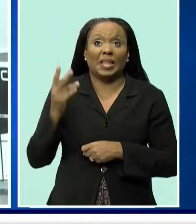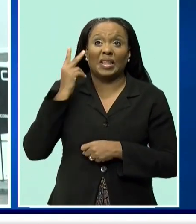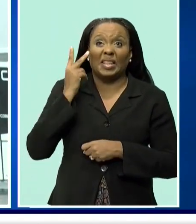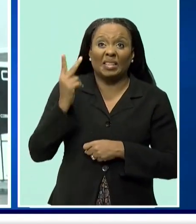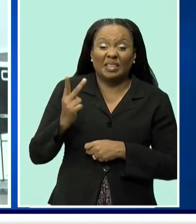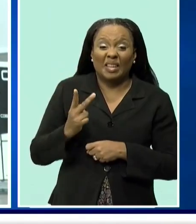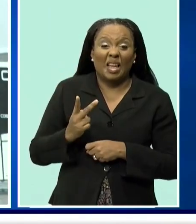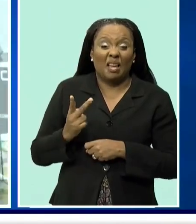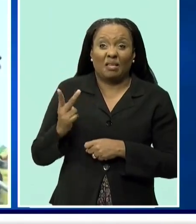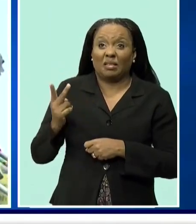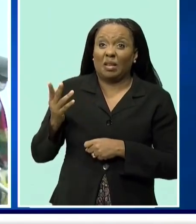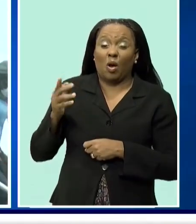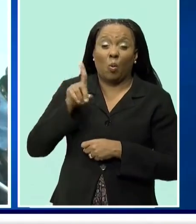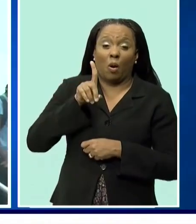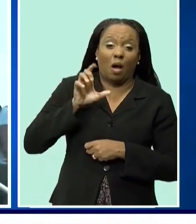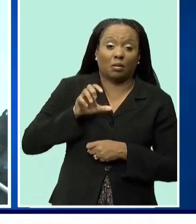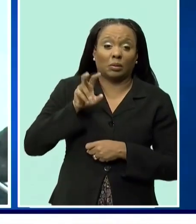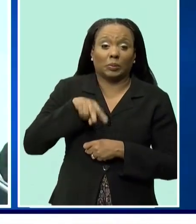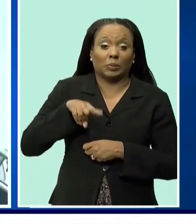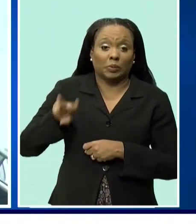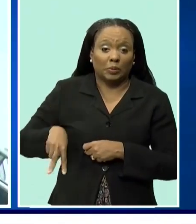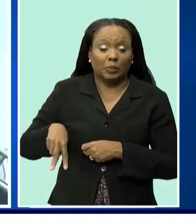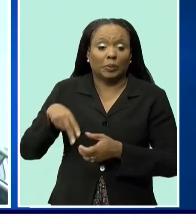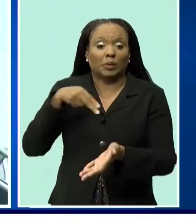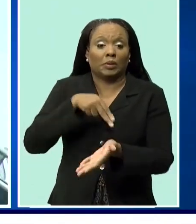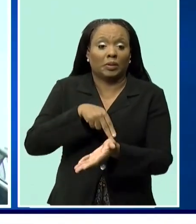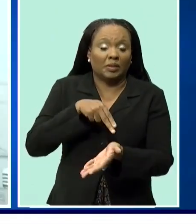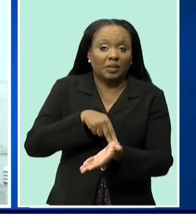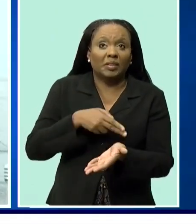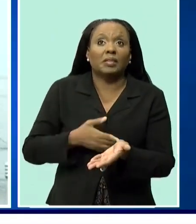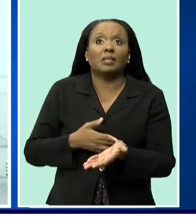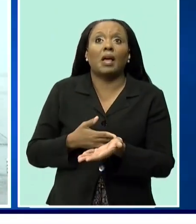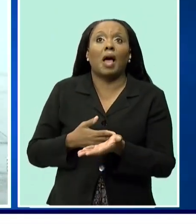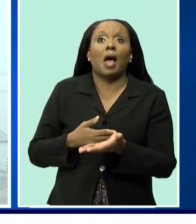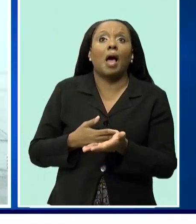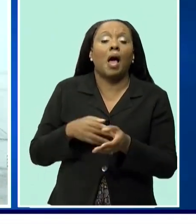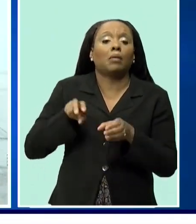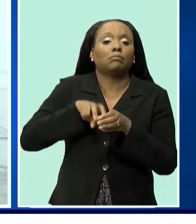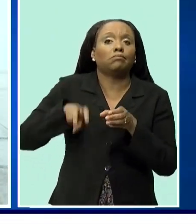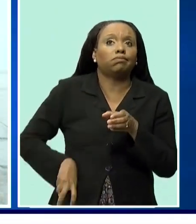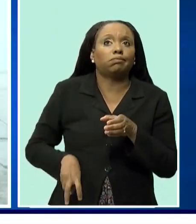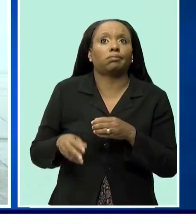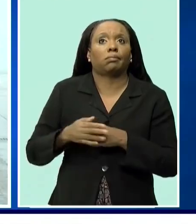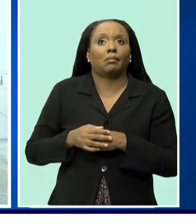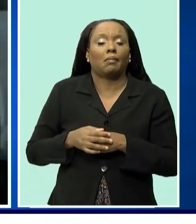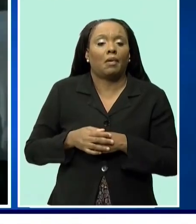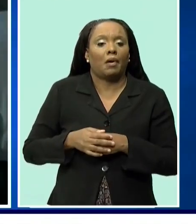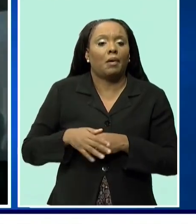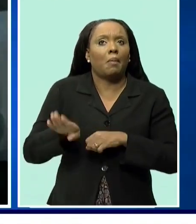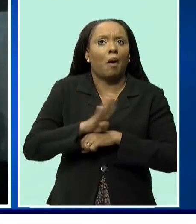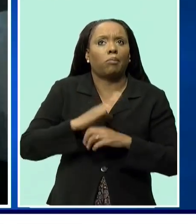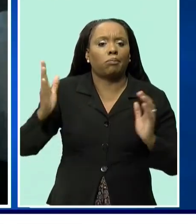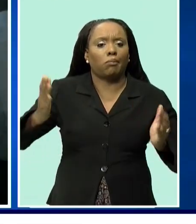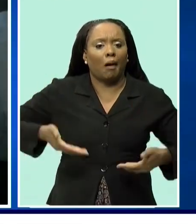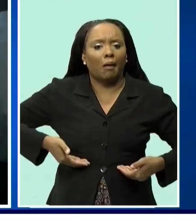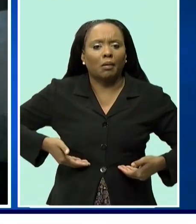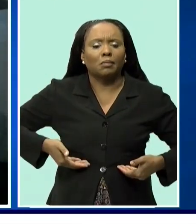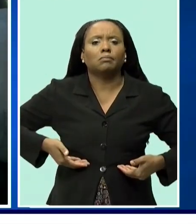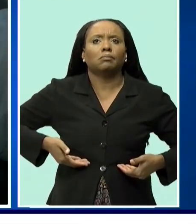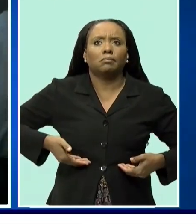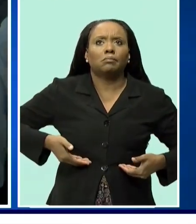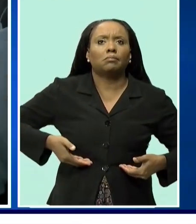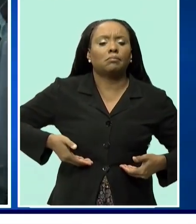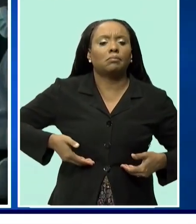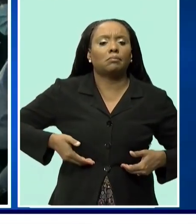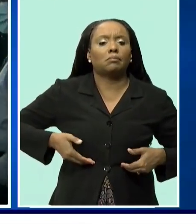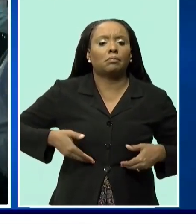rainy conditions, 122 Ghanaian nurses disembarked the aircraft and were greeted by local officials headed by Executive Chairman of the